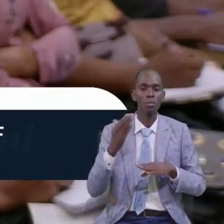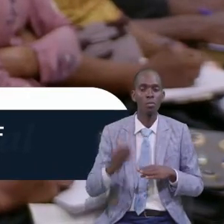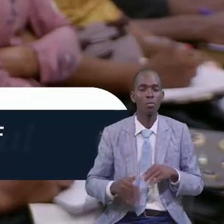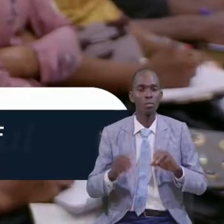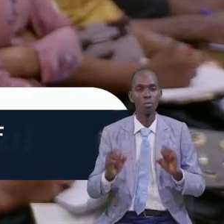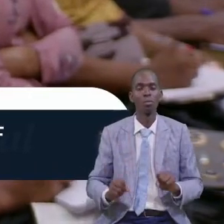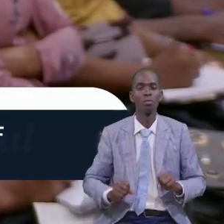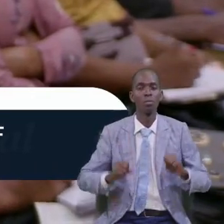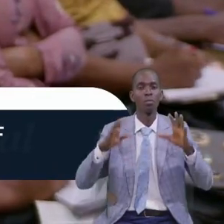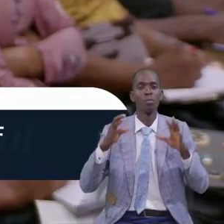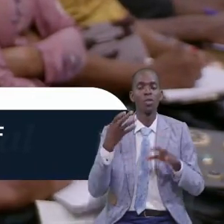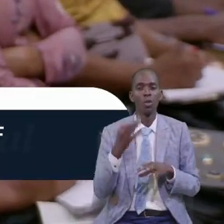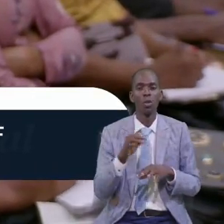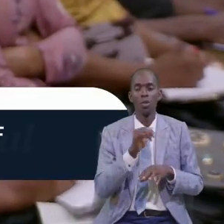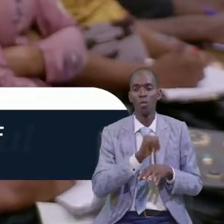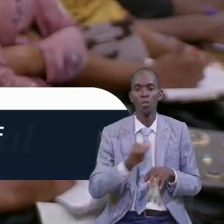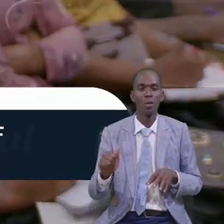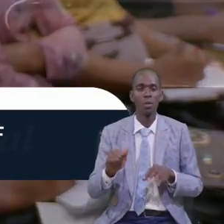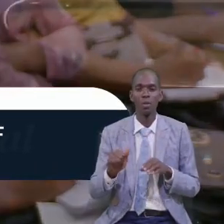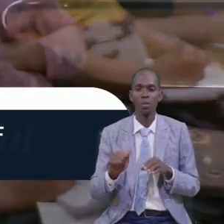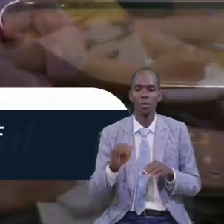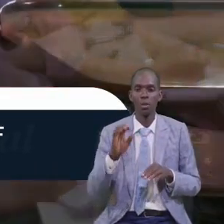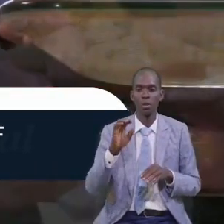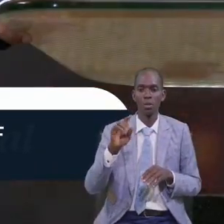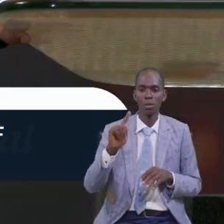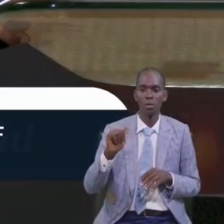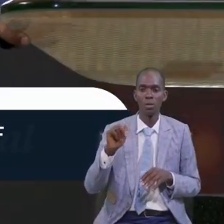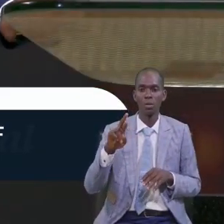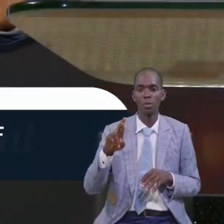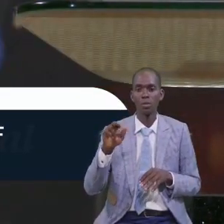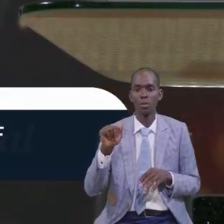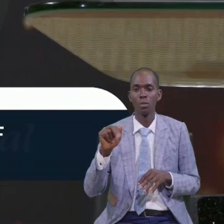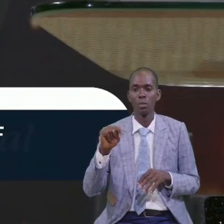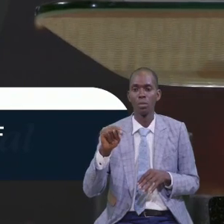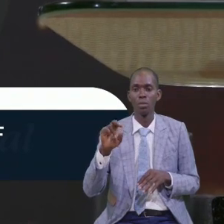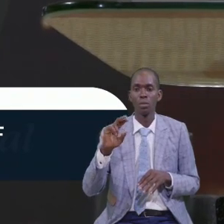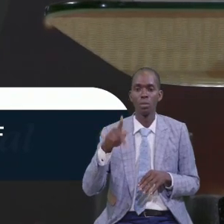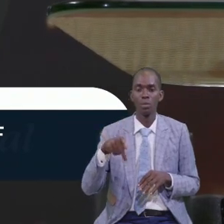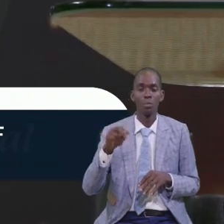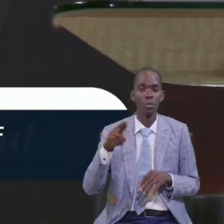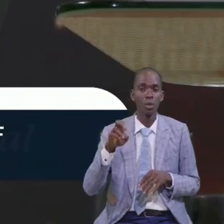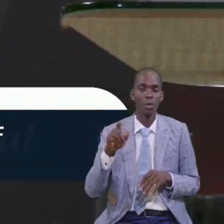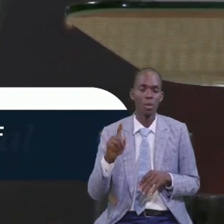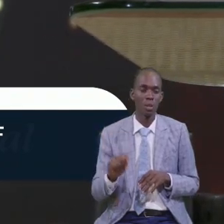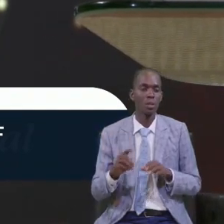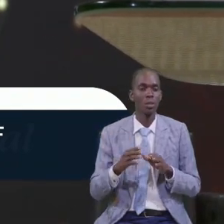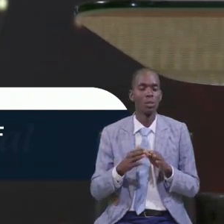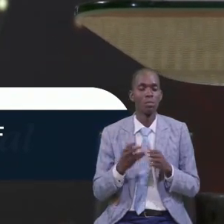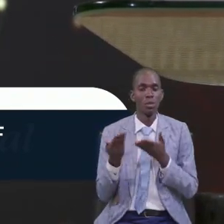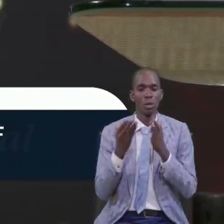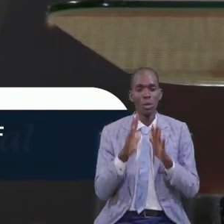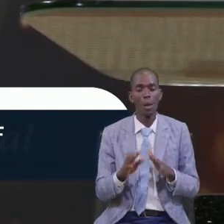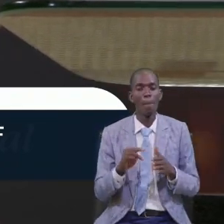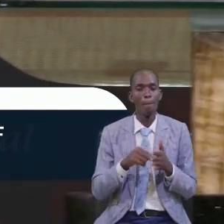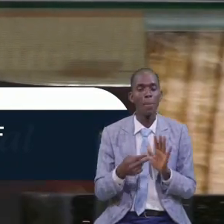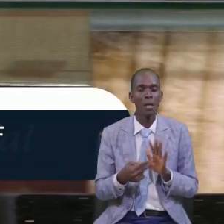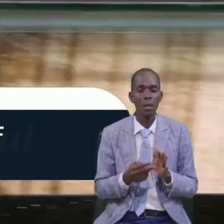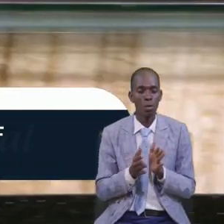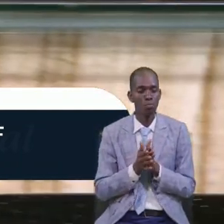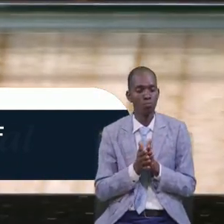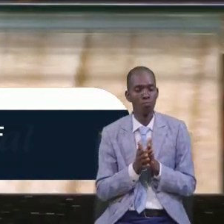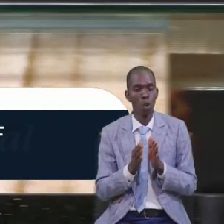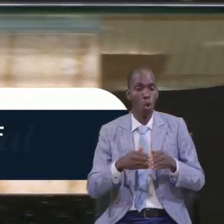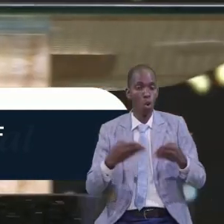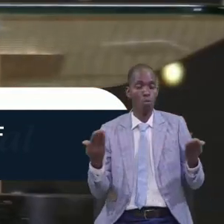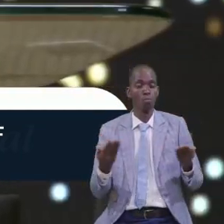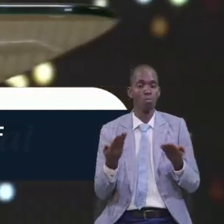surrender of a transparent servant. Of a transparent servant. You see, the Lord Jesus Christ, he